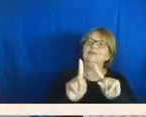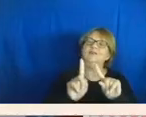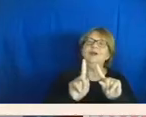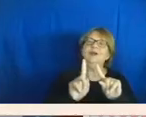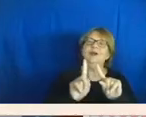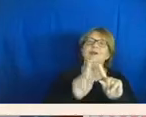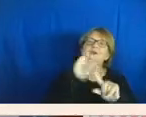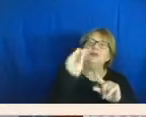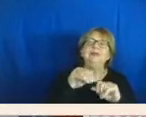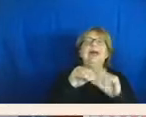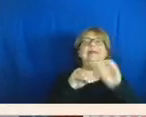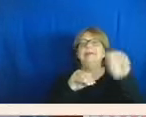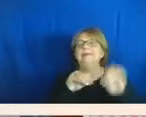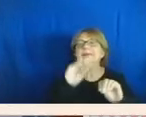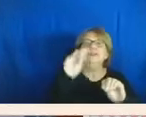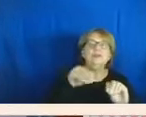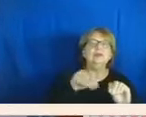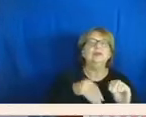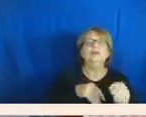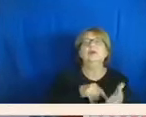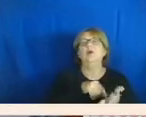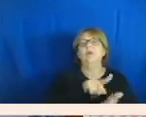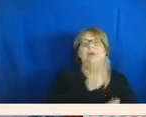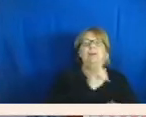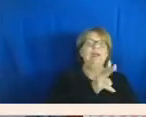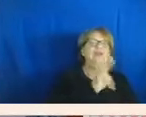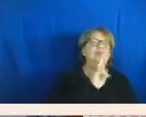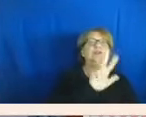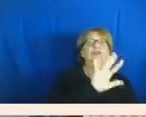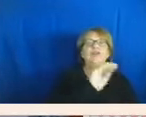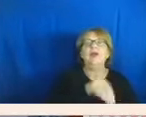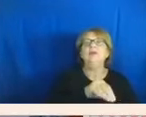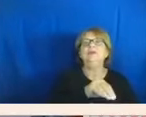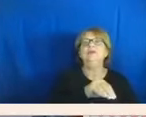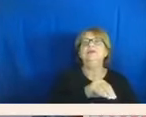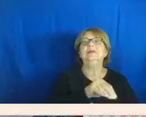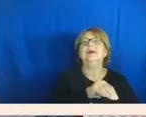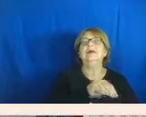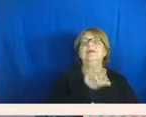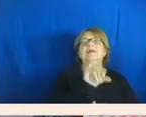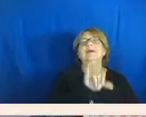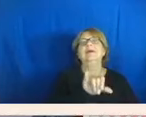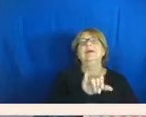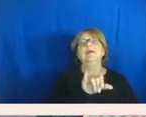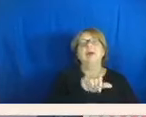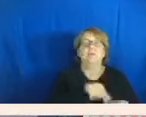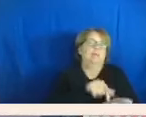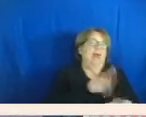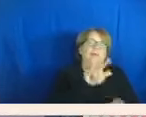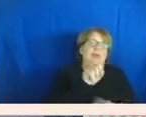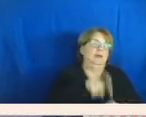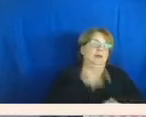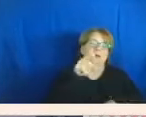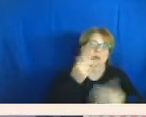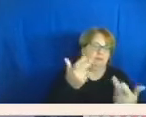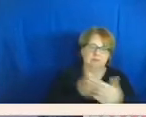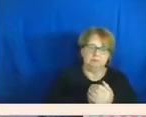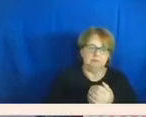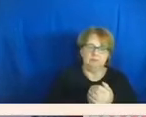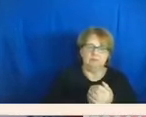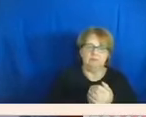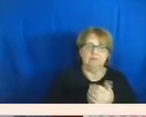are. So payment history is 35%. That, you know, pay your bills on time, like I said earlier. Amounts owed. So this